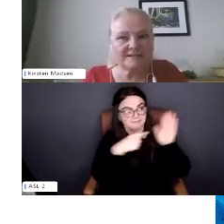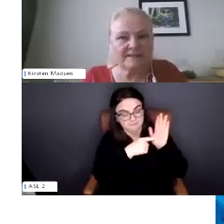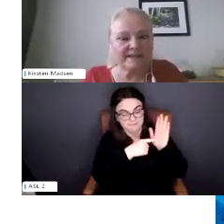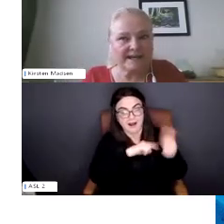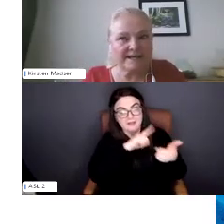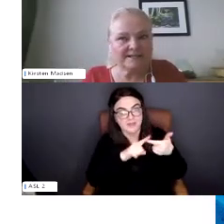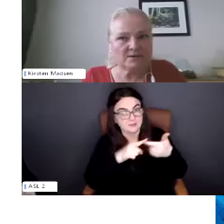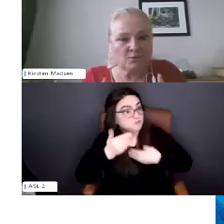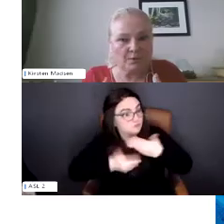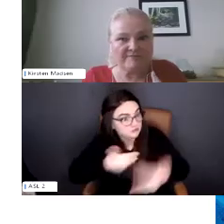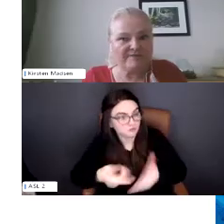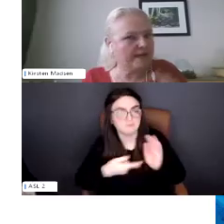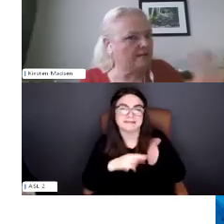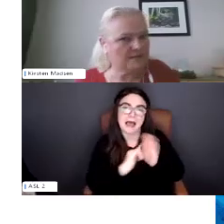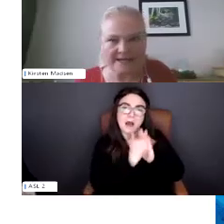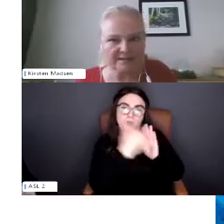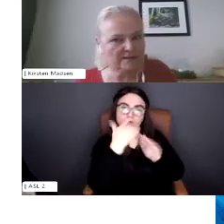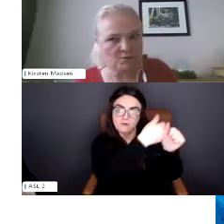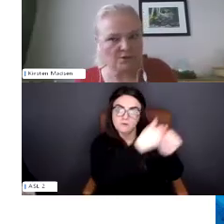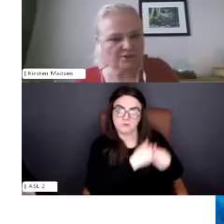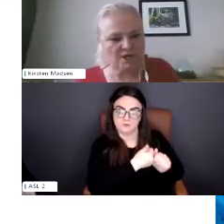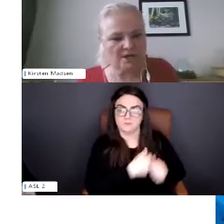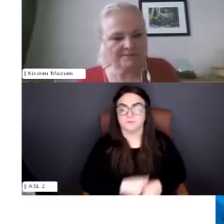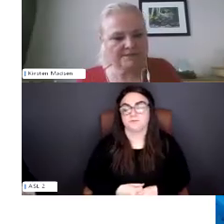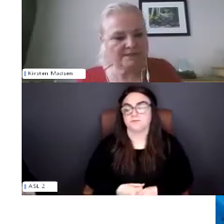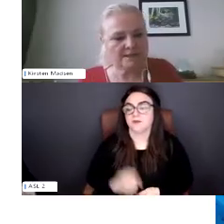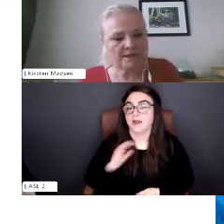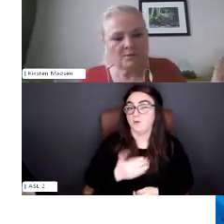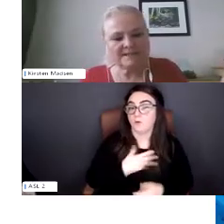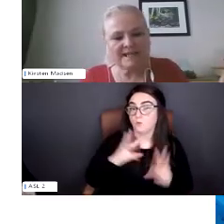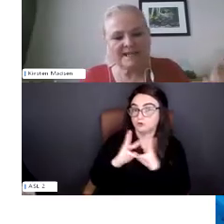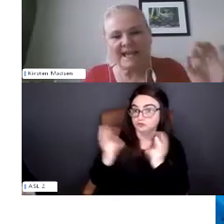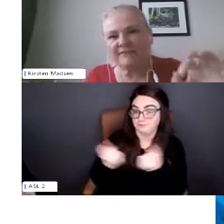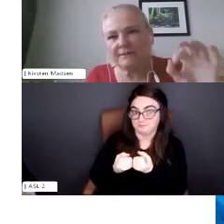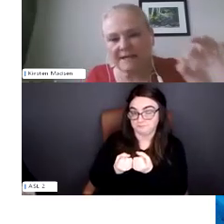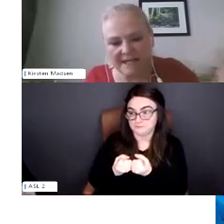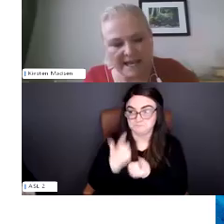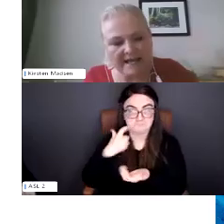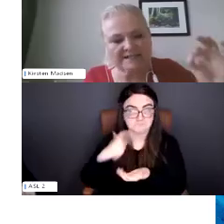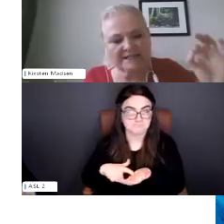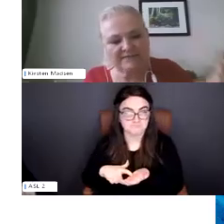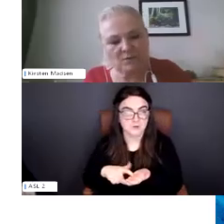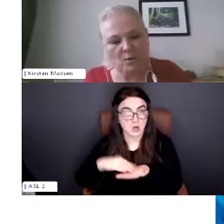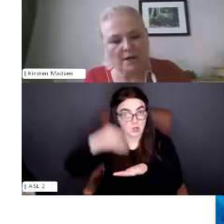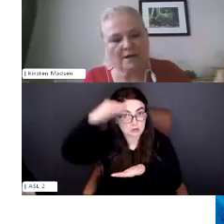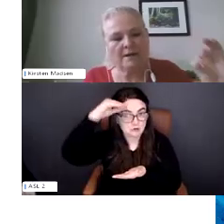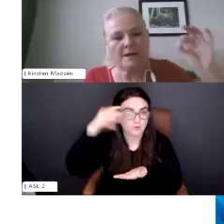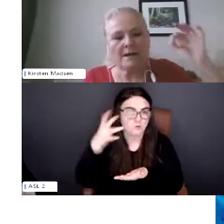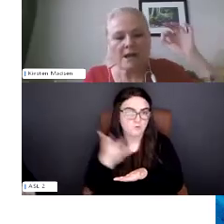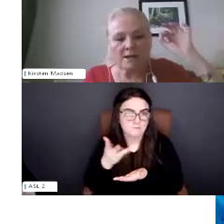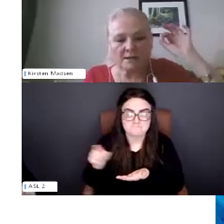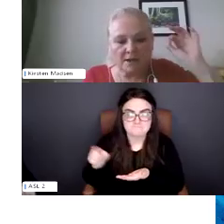things that we found at the workshops was that everybody asked